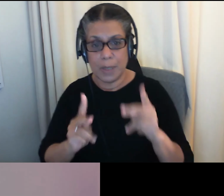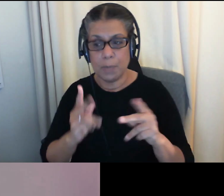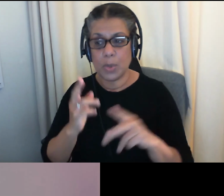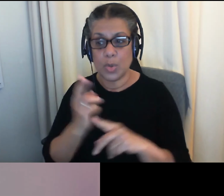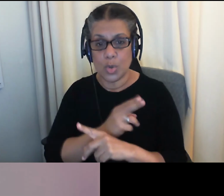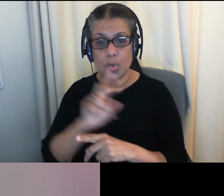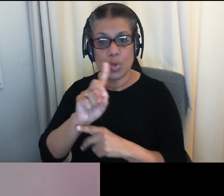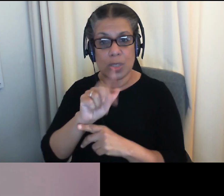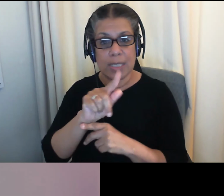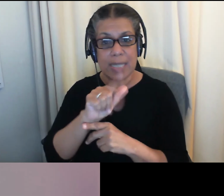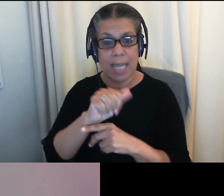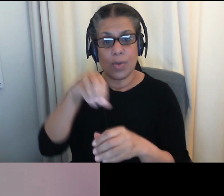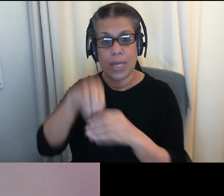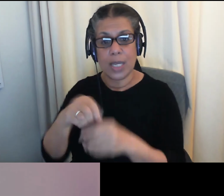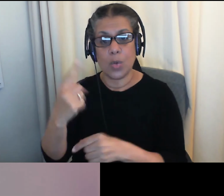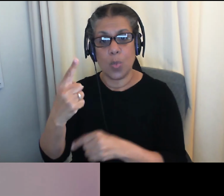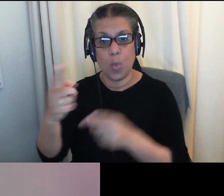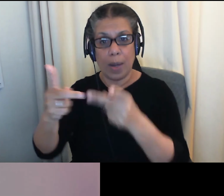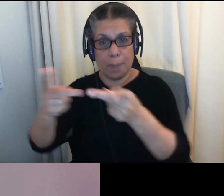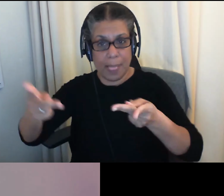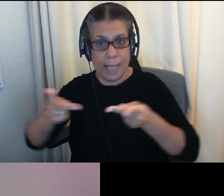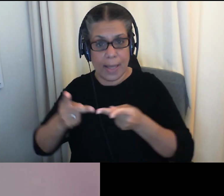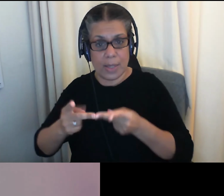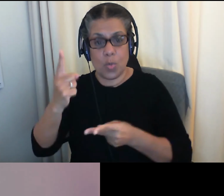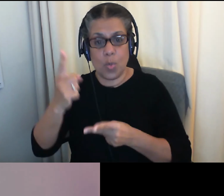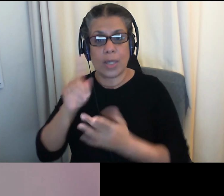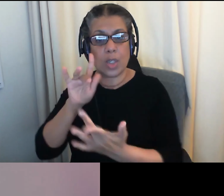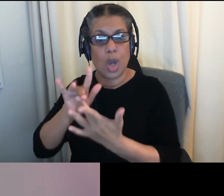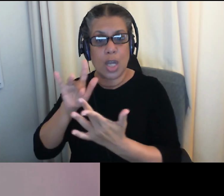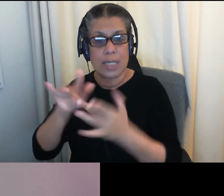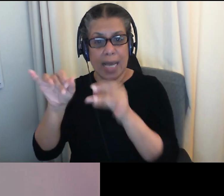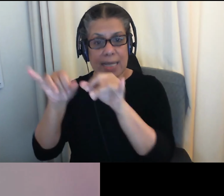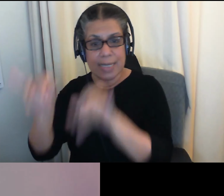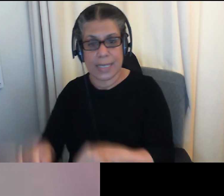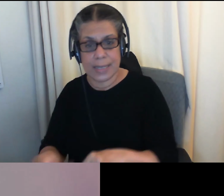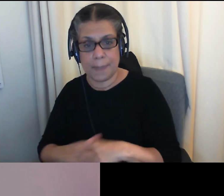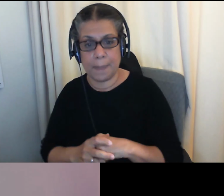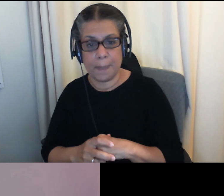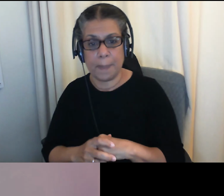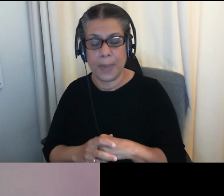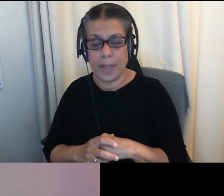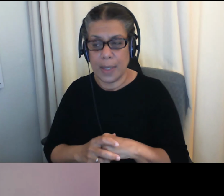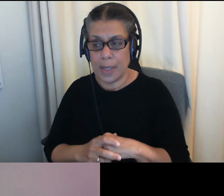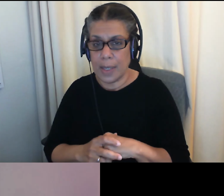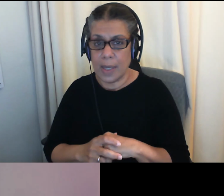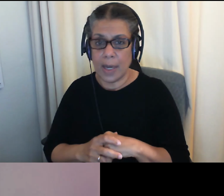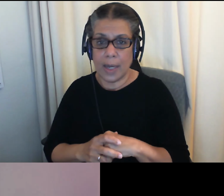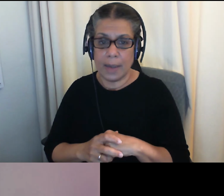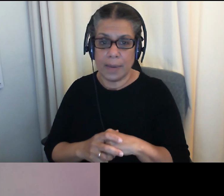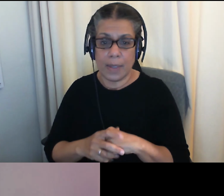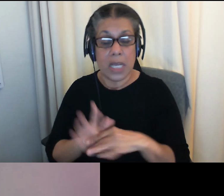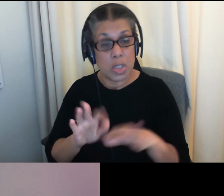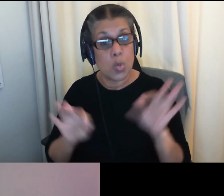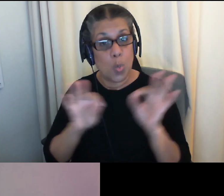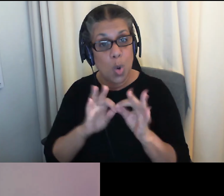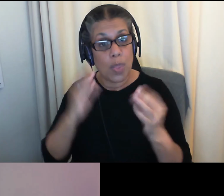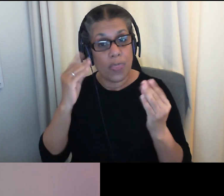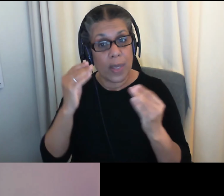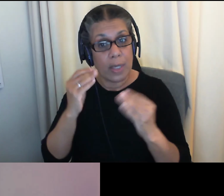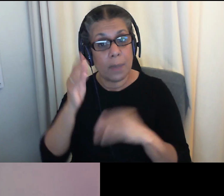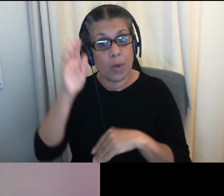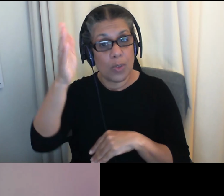is going into one content management system, we can't actually do that. It would be something that would be worth considering going forward so that